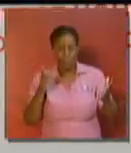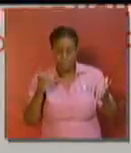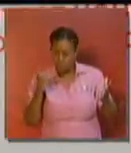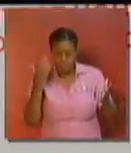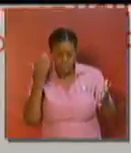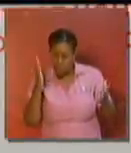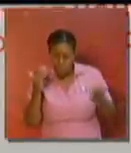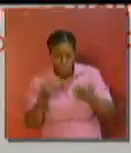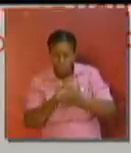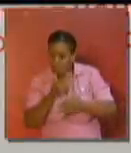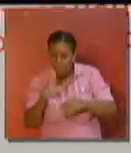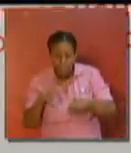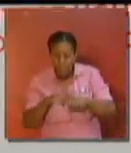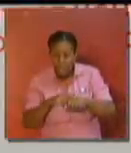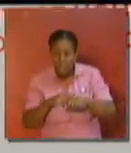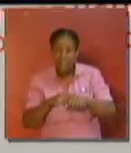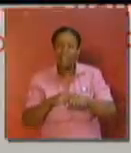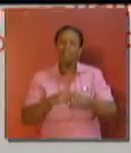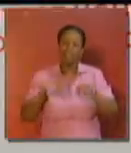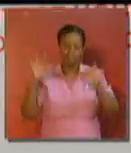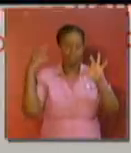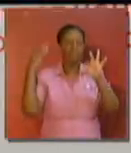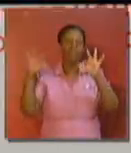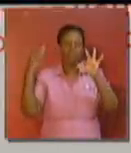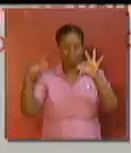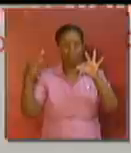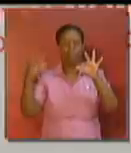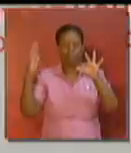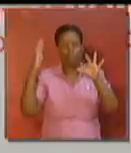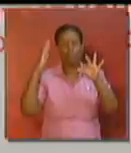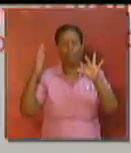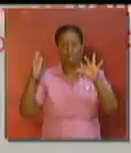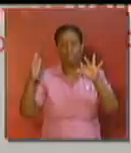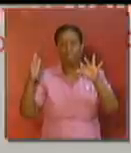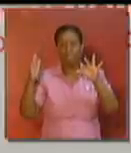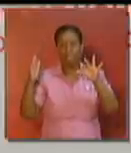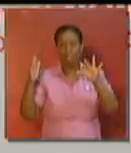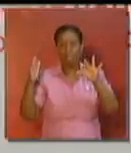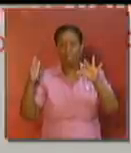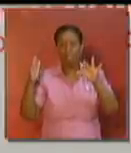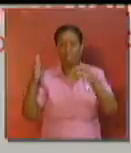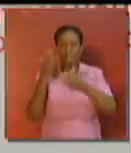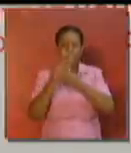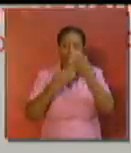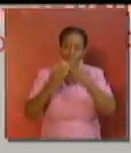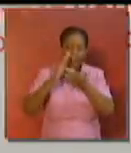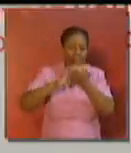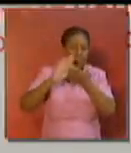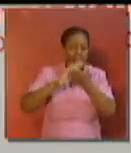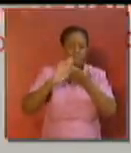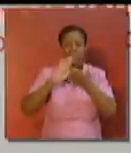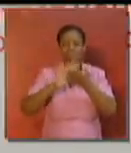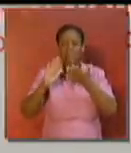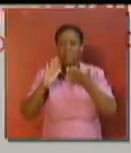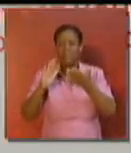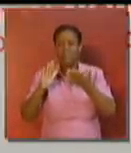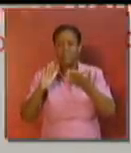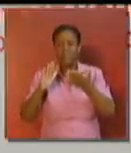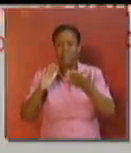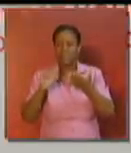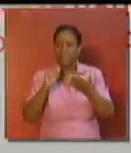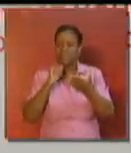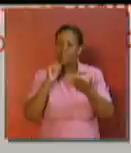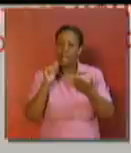distance, wearing a mask when you're out, employing appropriate hand hygiene, and not crowding spaces, even